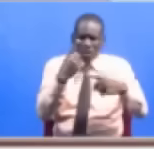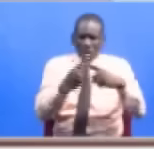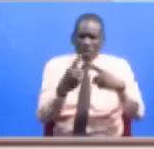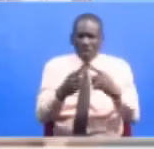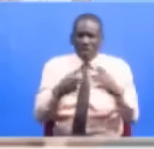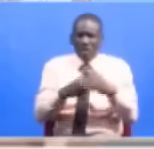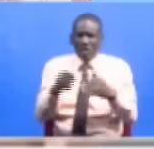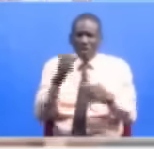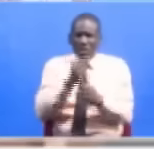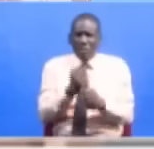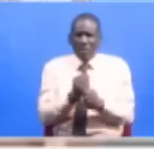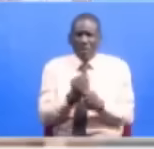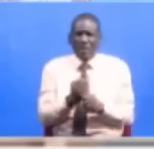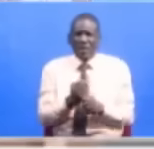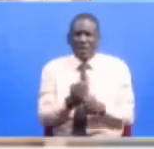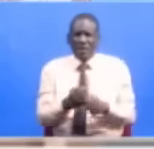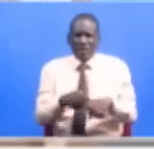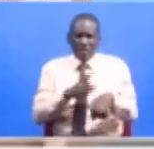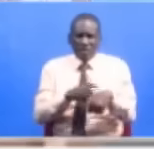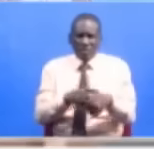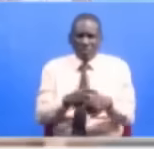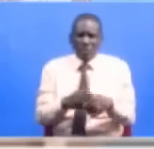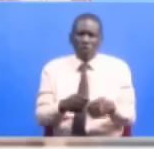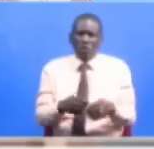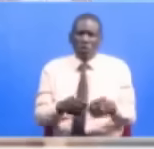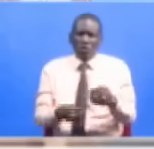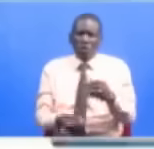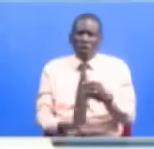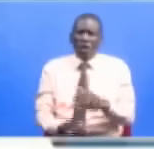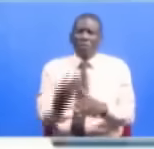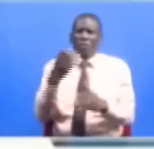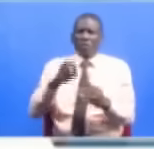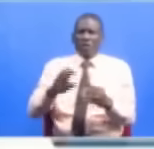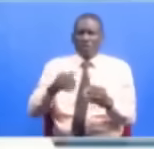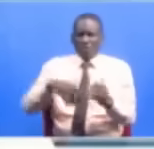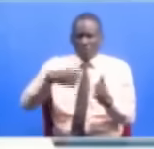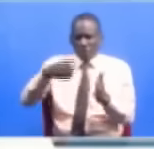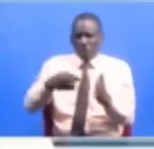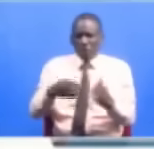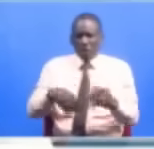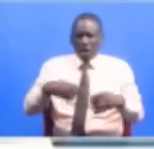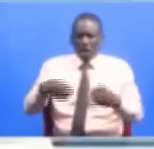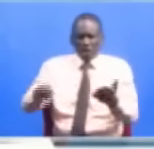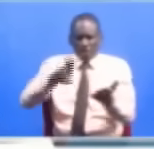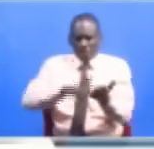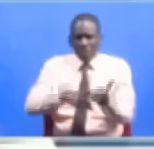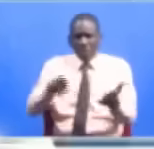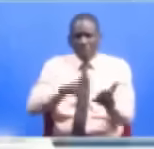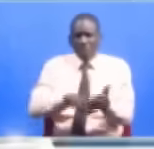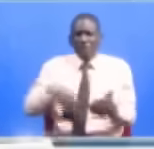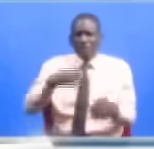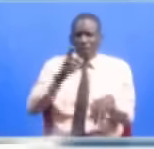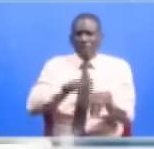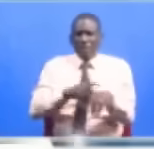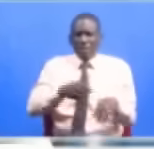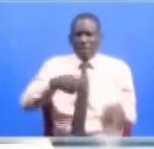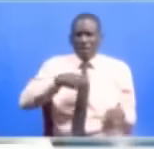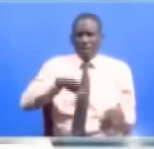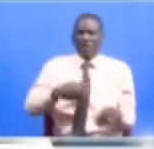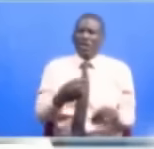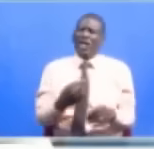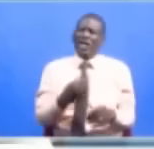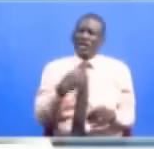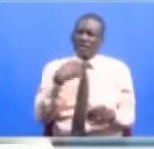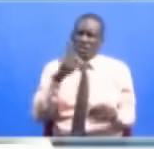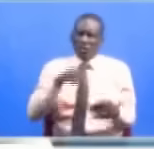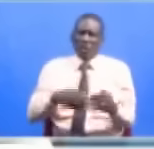making attempts to set up an infinity reactor. So I kept on repeating, and every single time I failed, I told myself that next